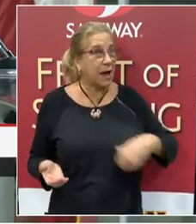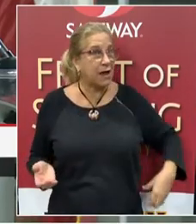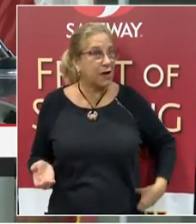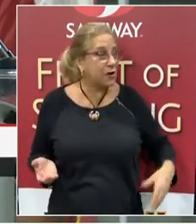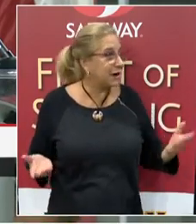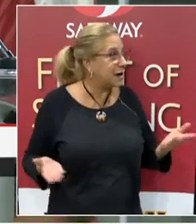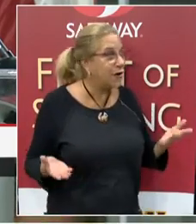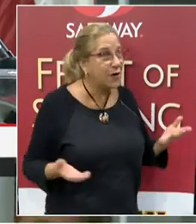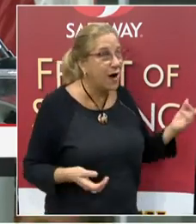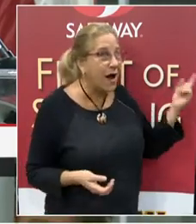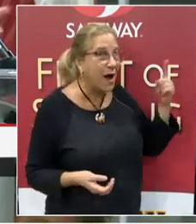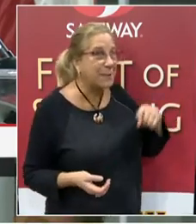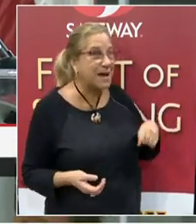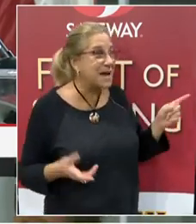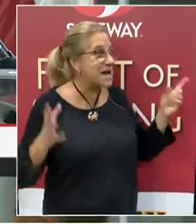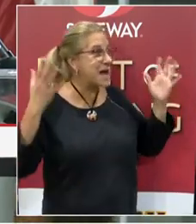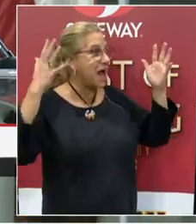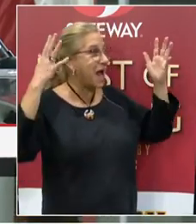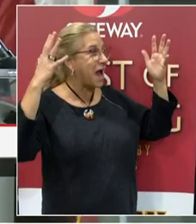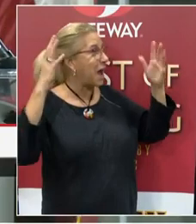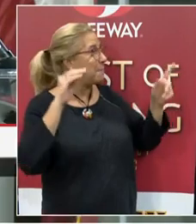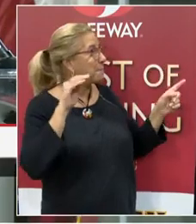Yay!